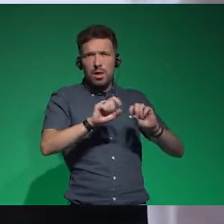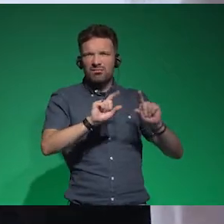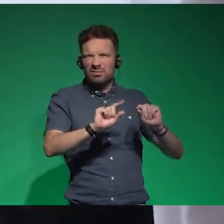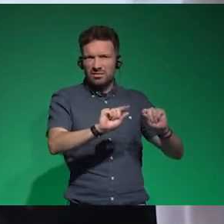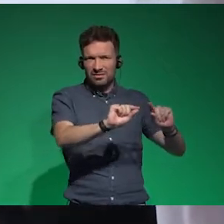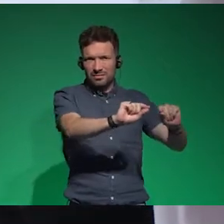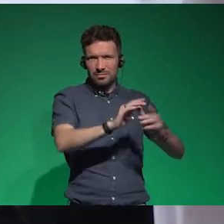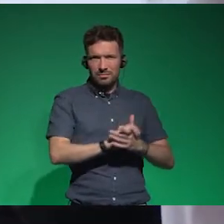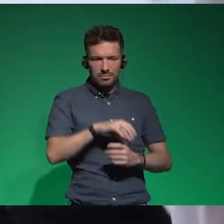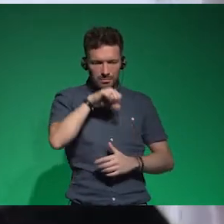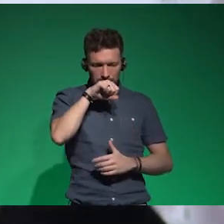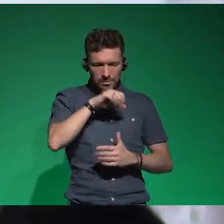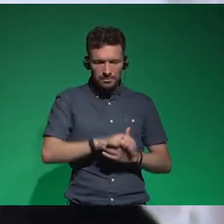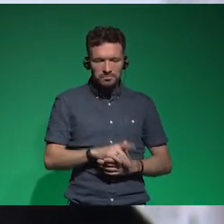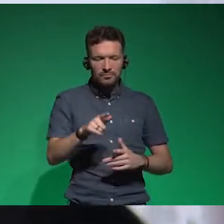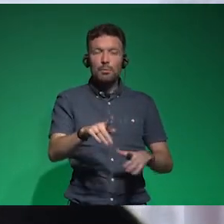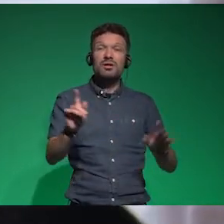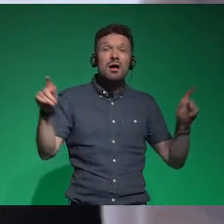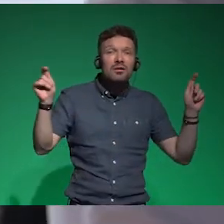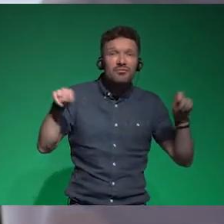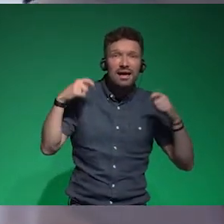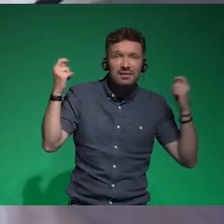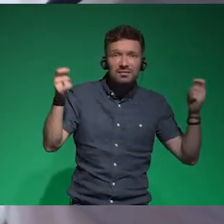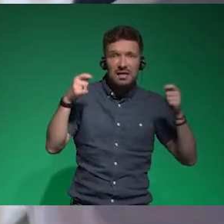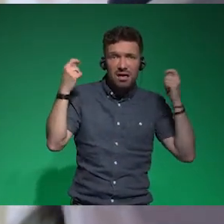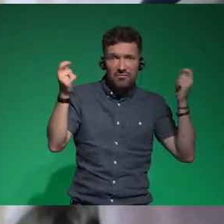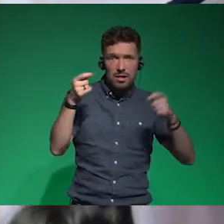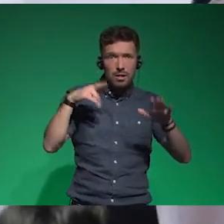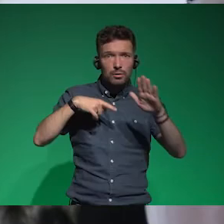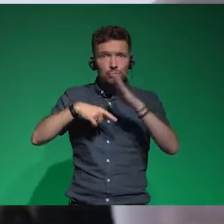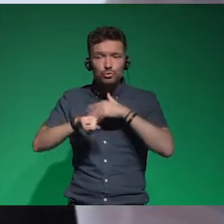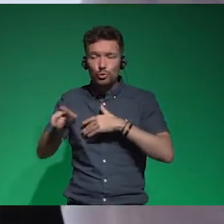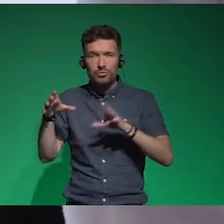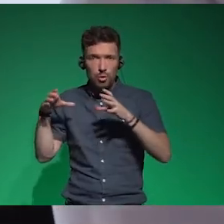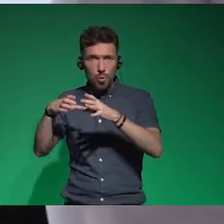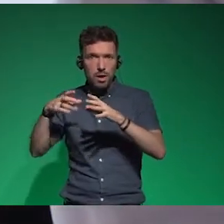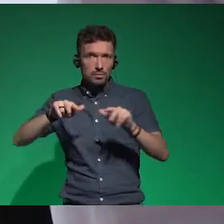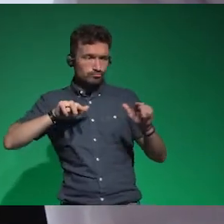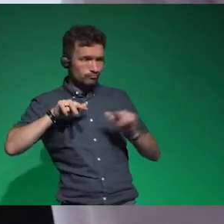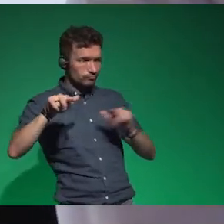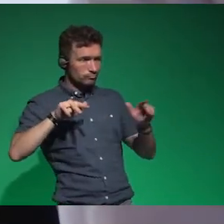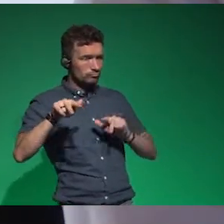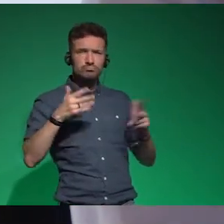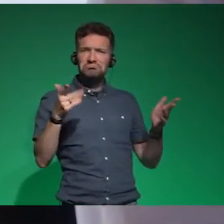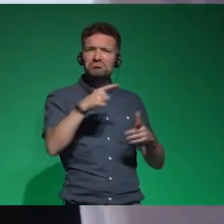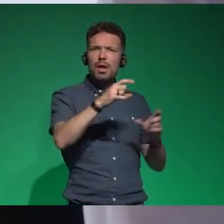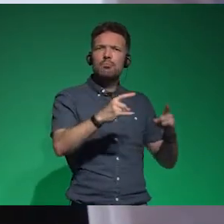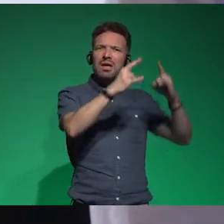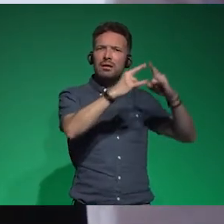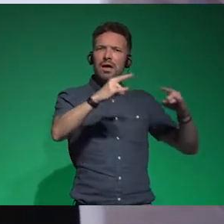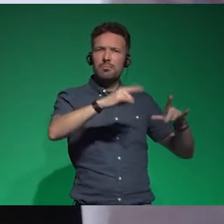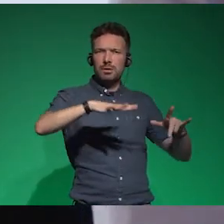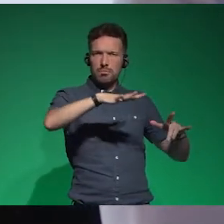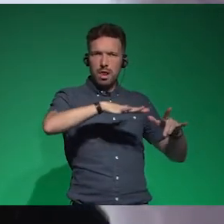in. Mountain. It's in West Java. It's the area. It's a camping ground. It's next to the